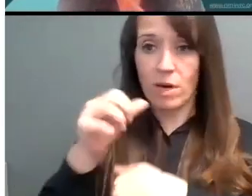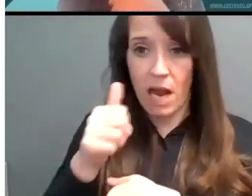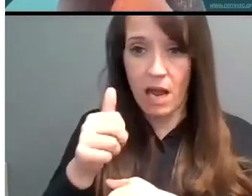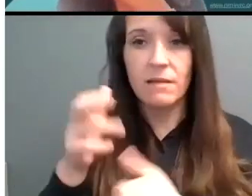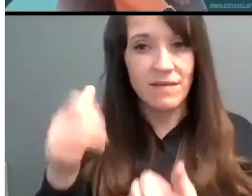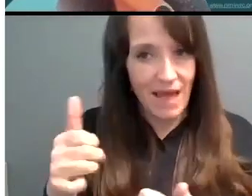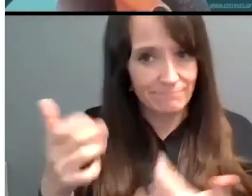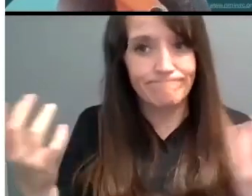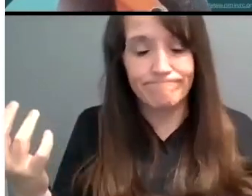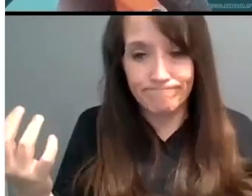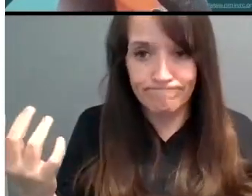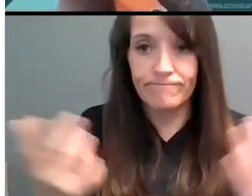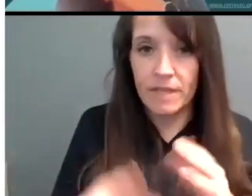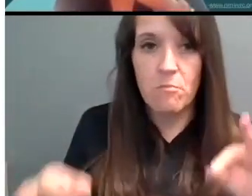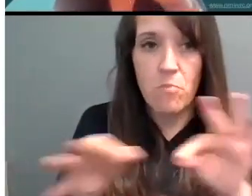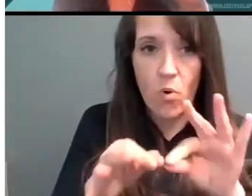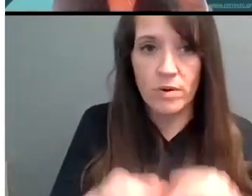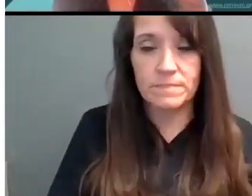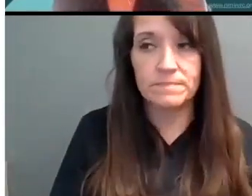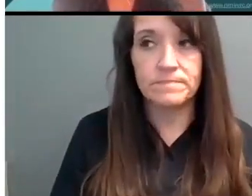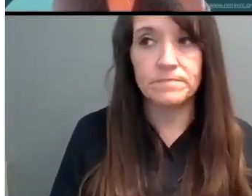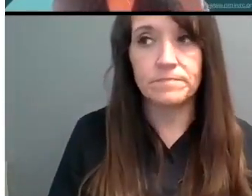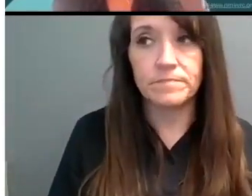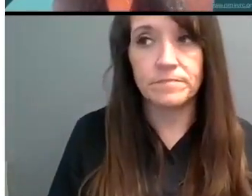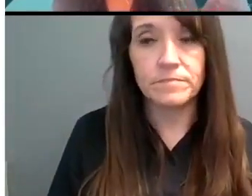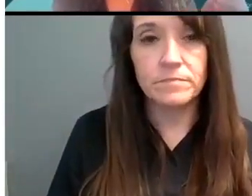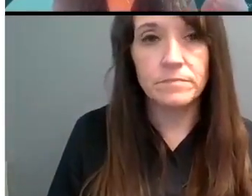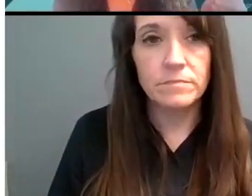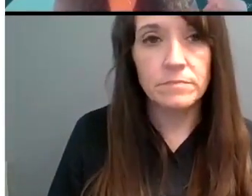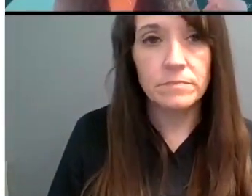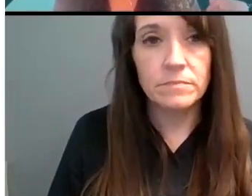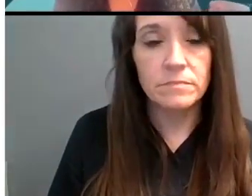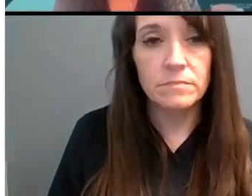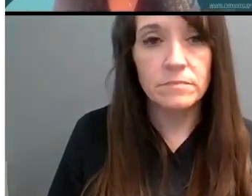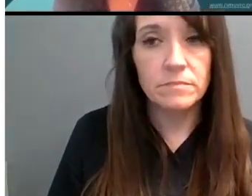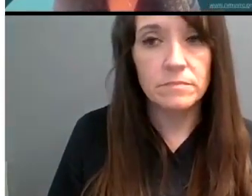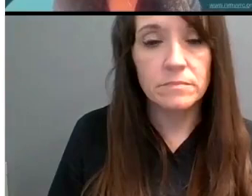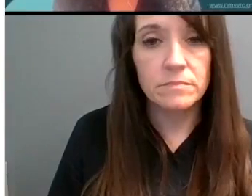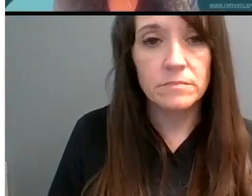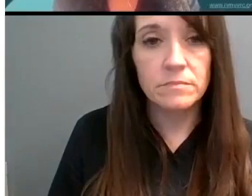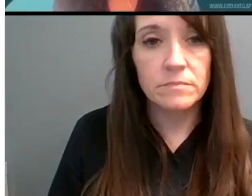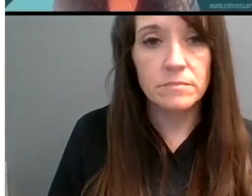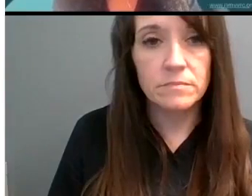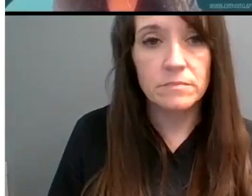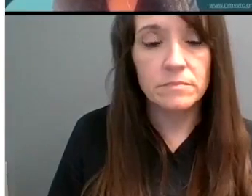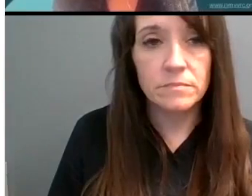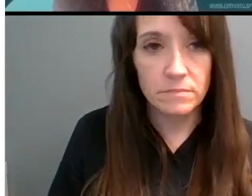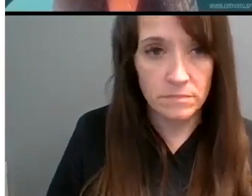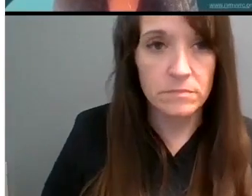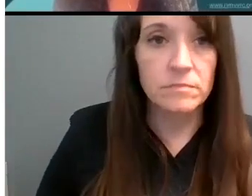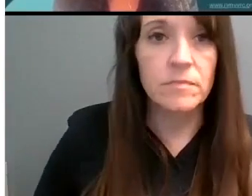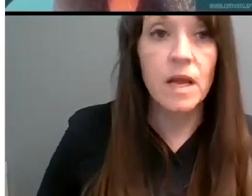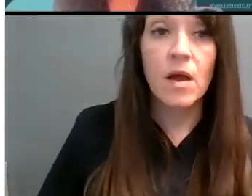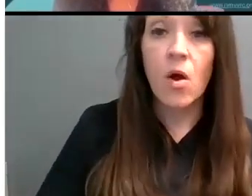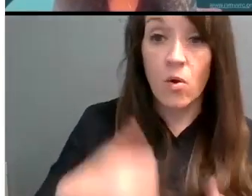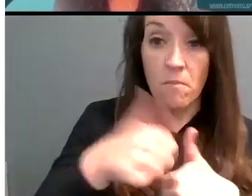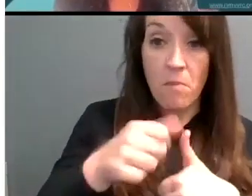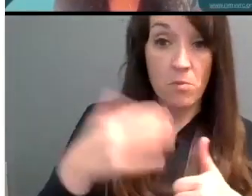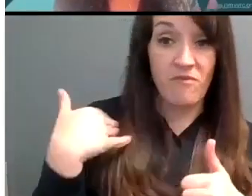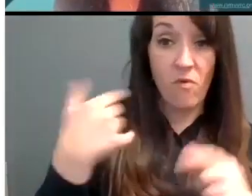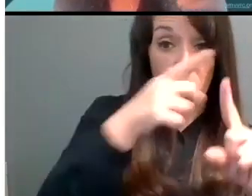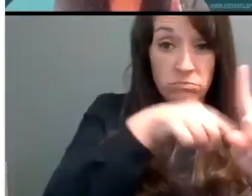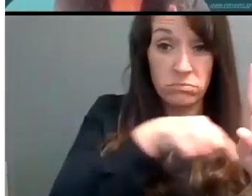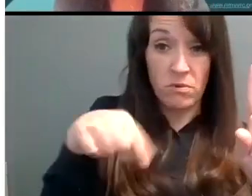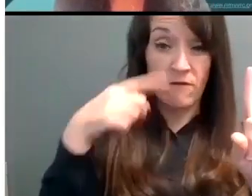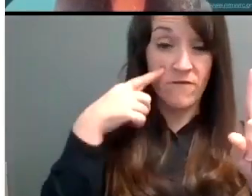on this slide. With this, I talked a little bit about a lot of individual reactions to trauma and stress. And this is just a slide from SAMHSA